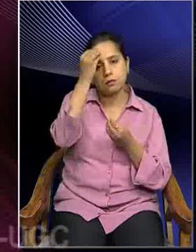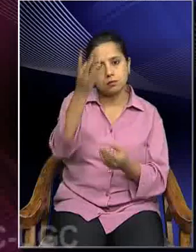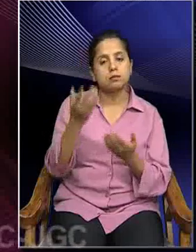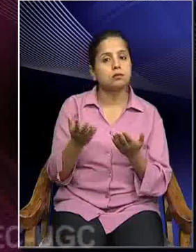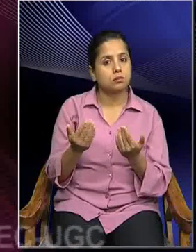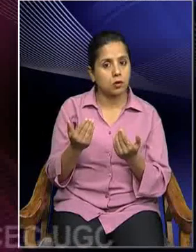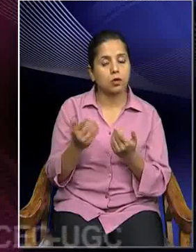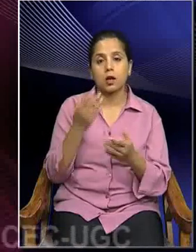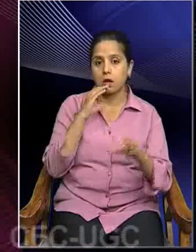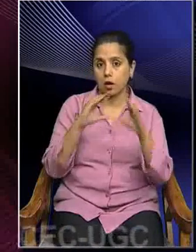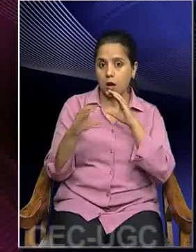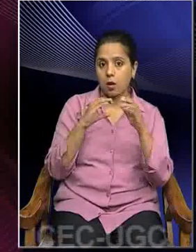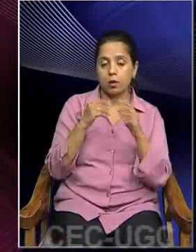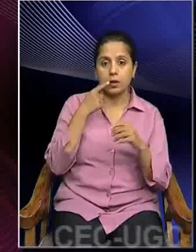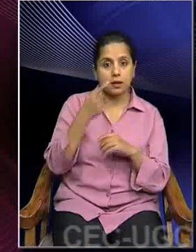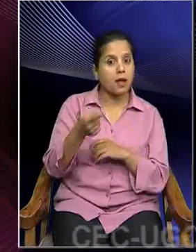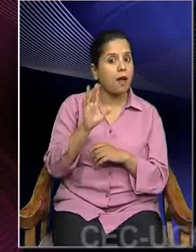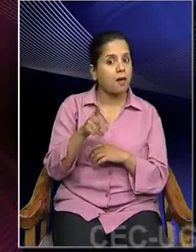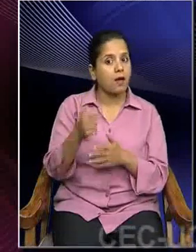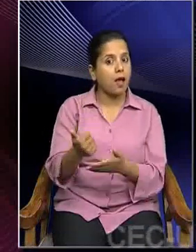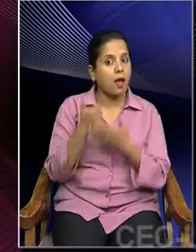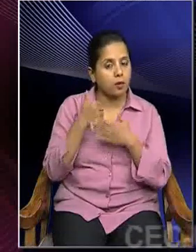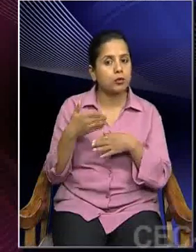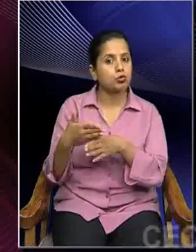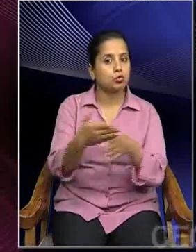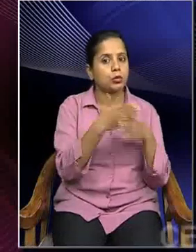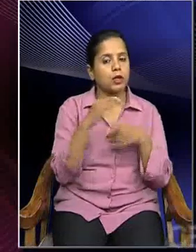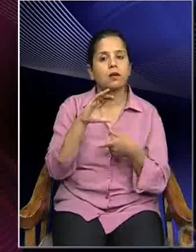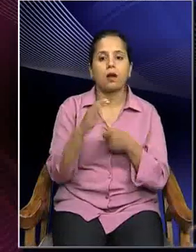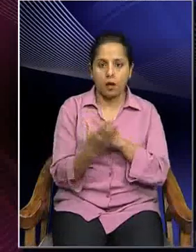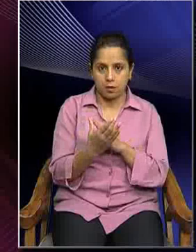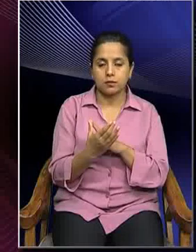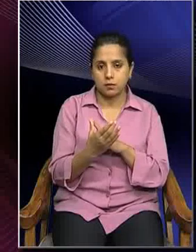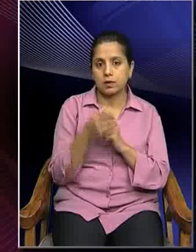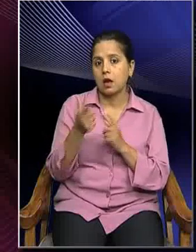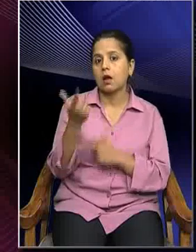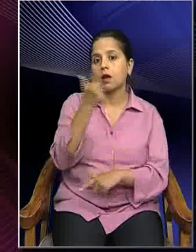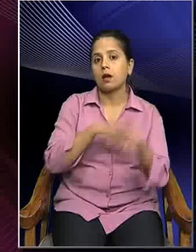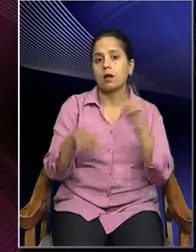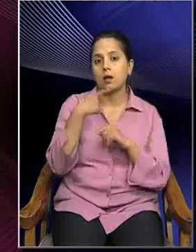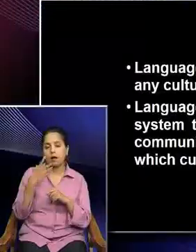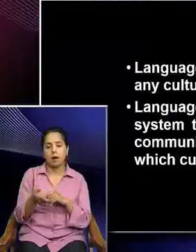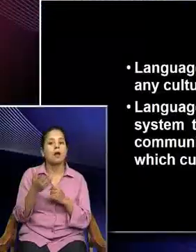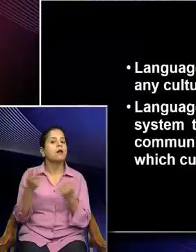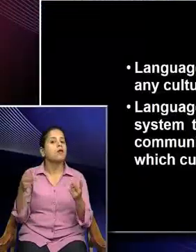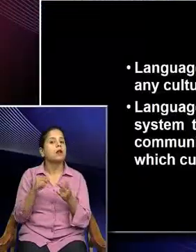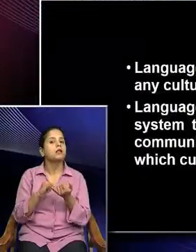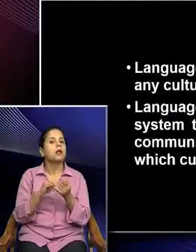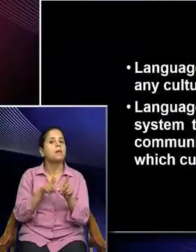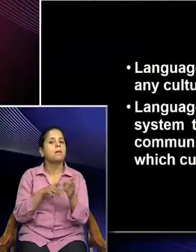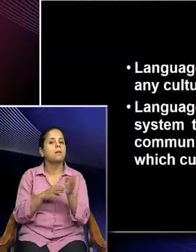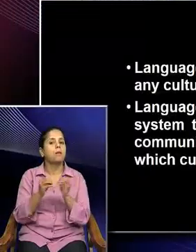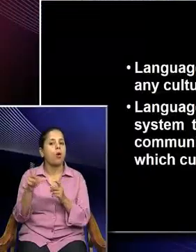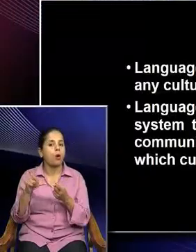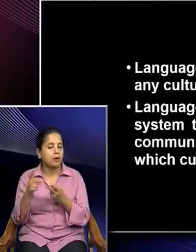and communication helps to share the culture. So language is symbolic system